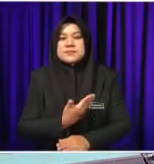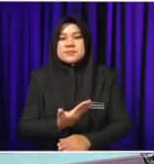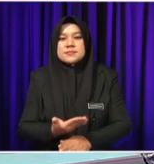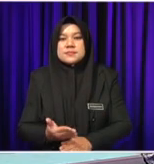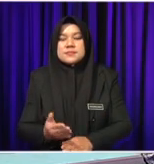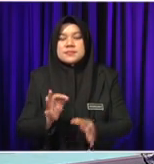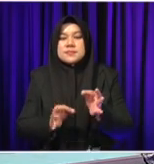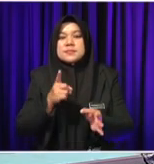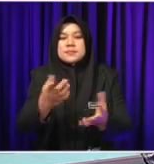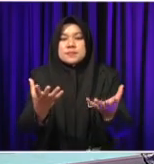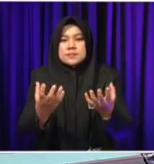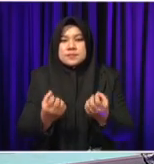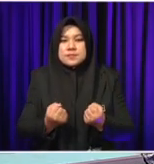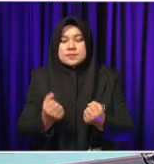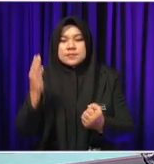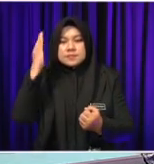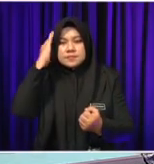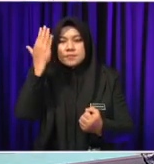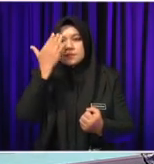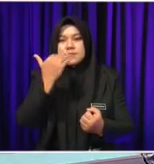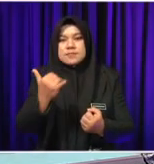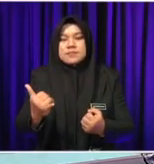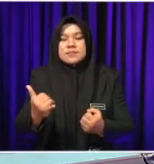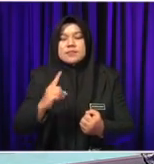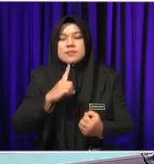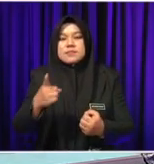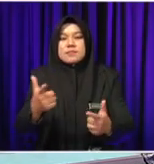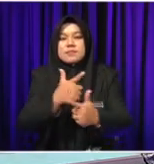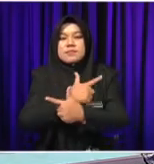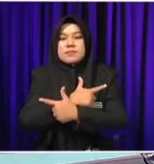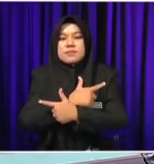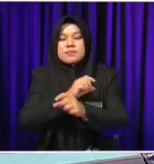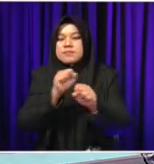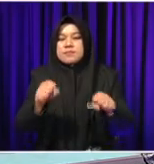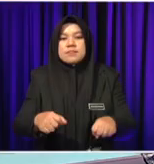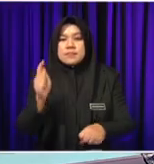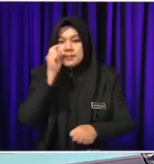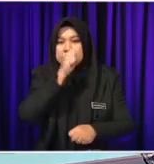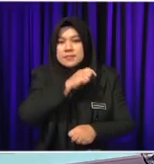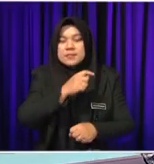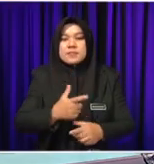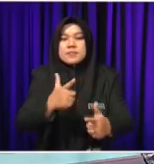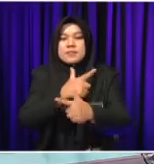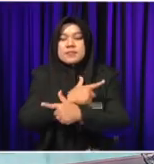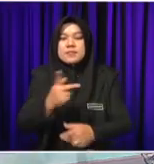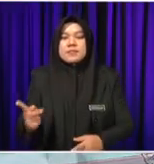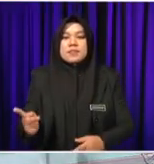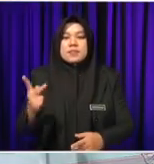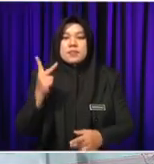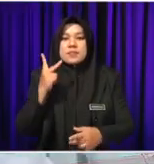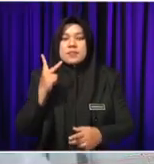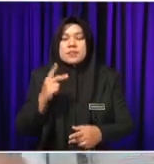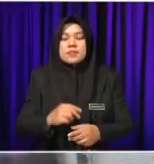If you want to know why there is love that cannot lie, love is strong, it